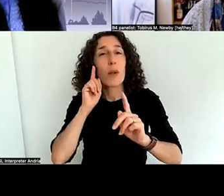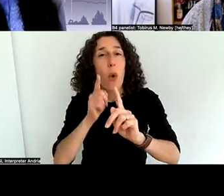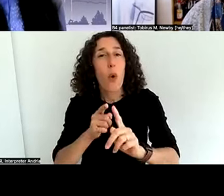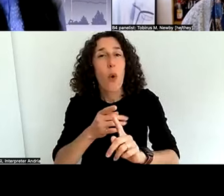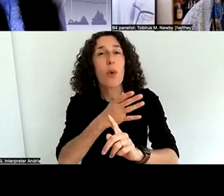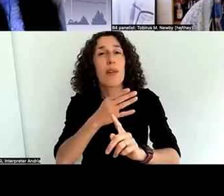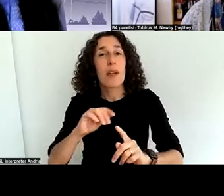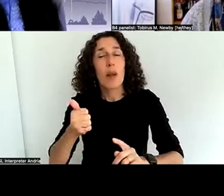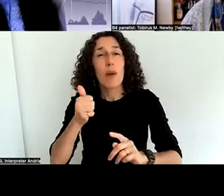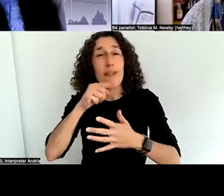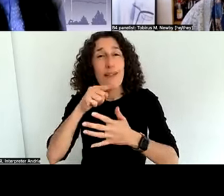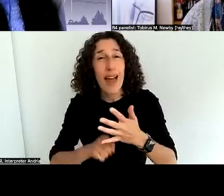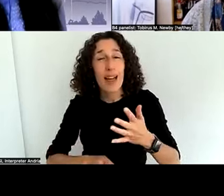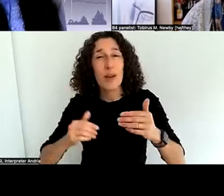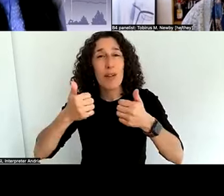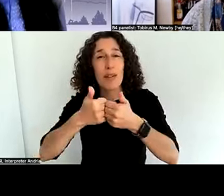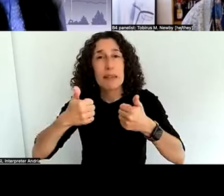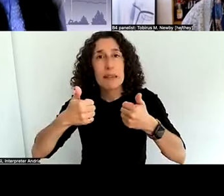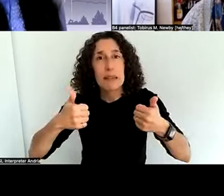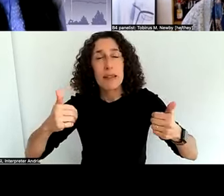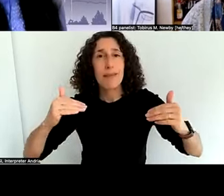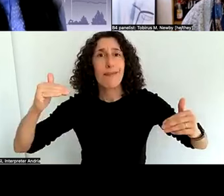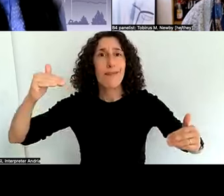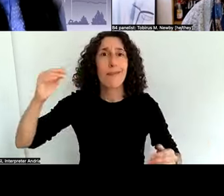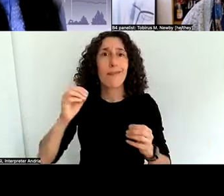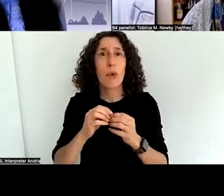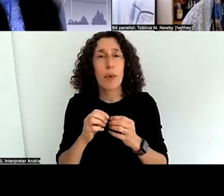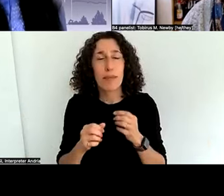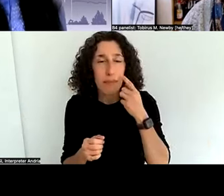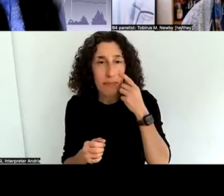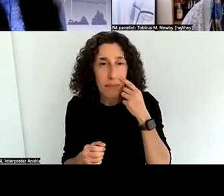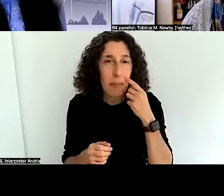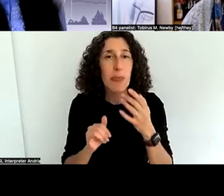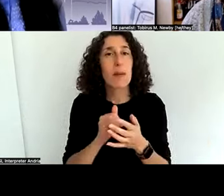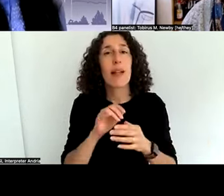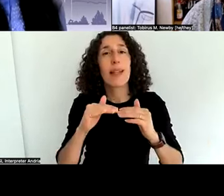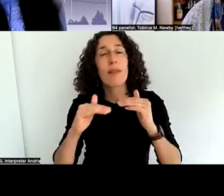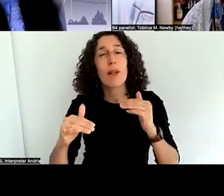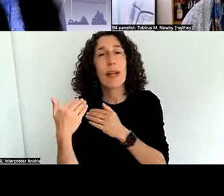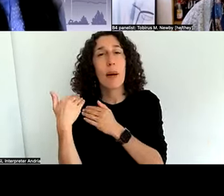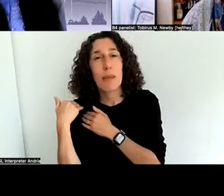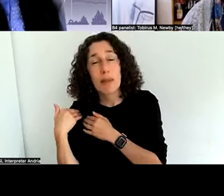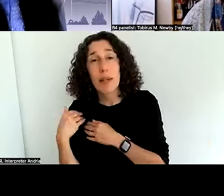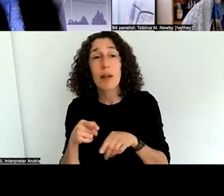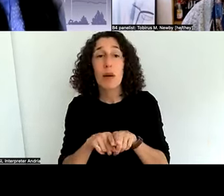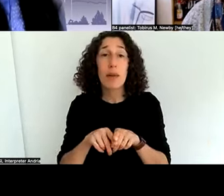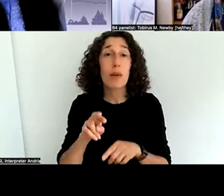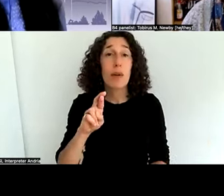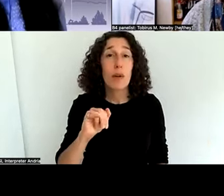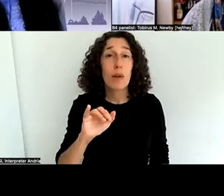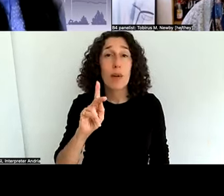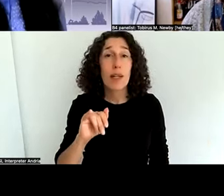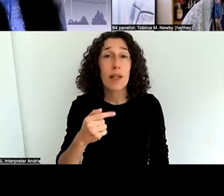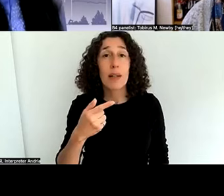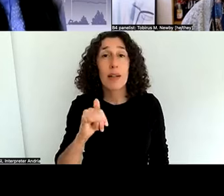To speak sort of in the language that Ruthie Wilson Gilmore has offered to many of us, safety is often